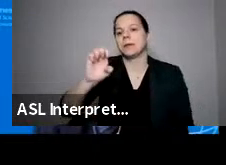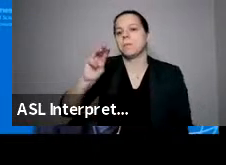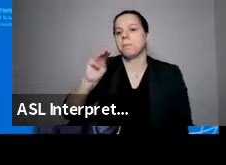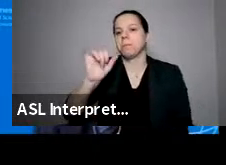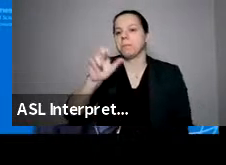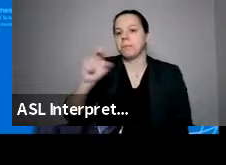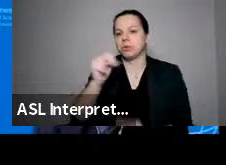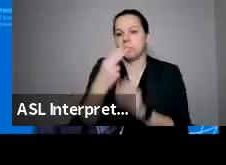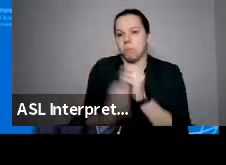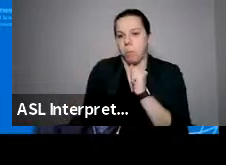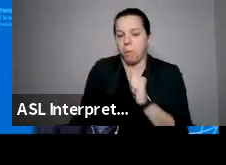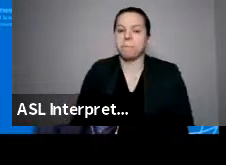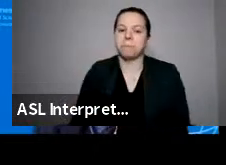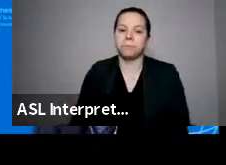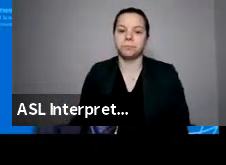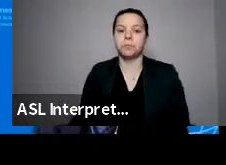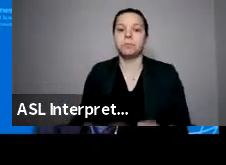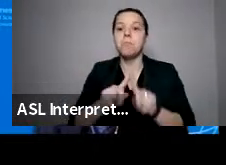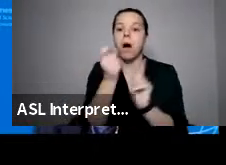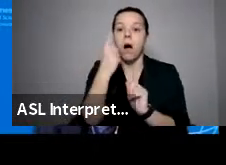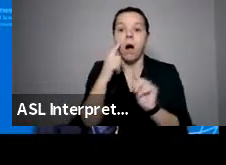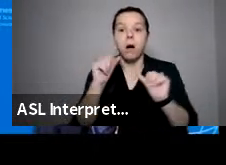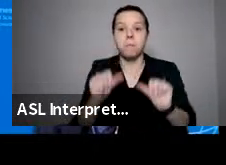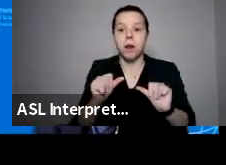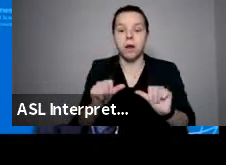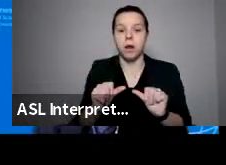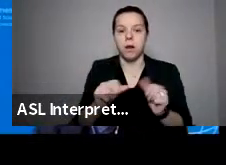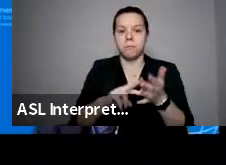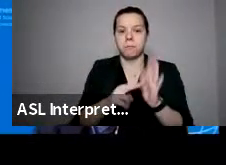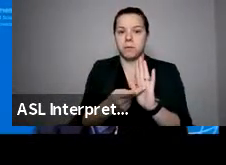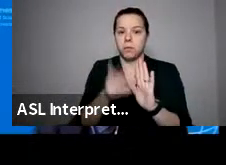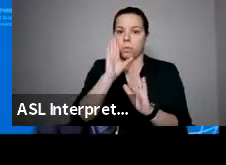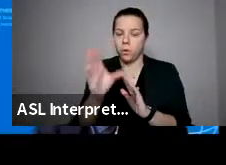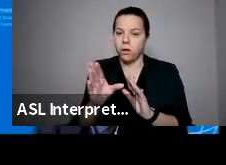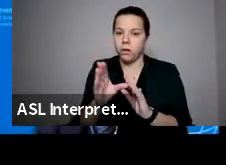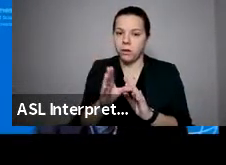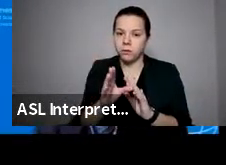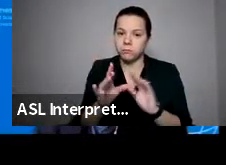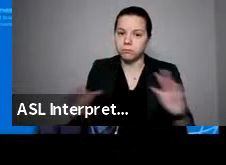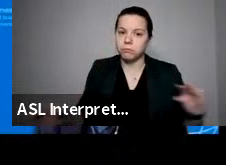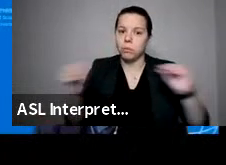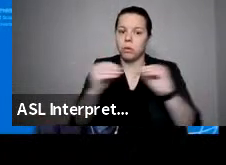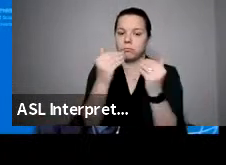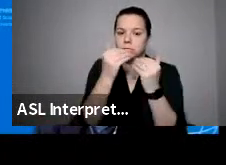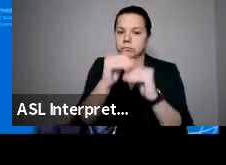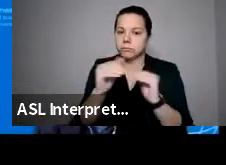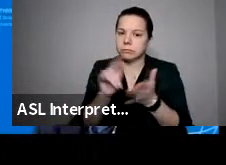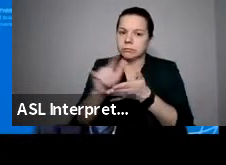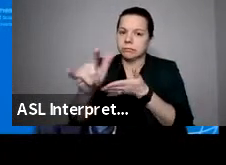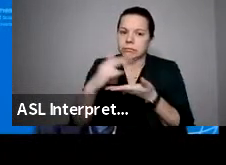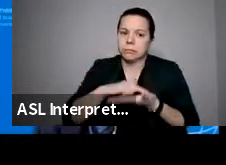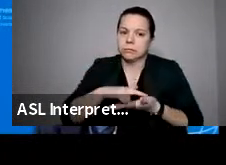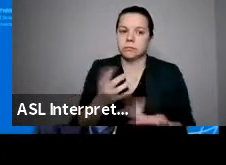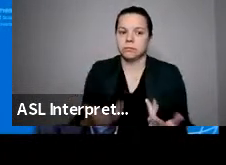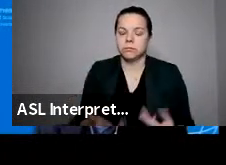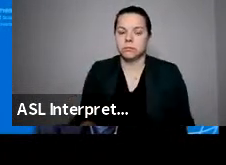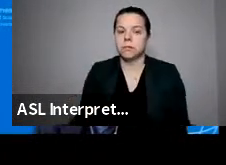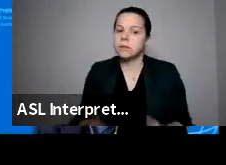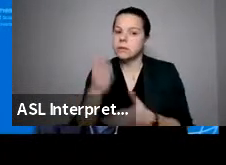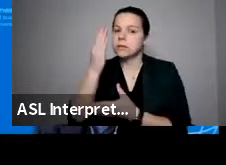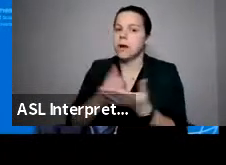However, it's going to potentially have the aircraft onto a more narrow corridor. And in some instances, that's very